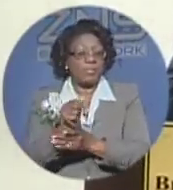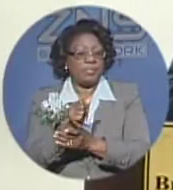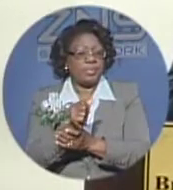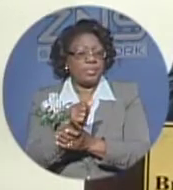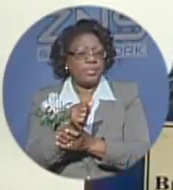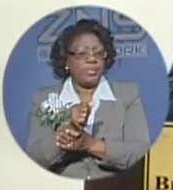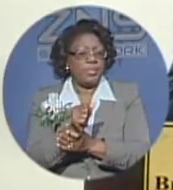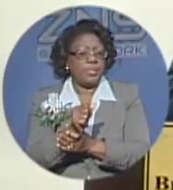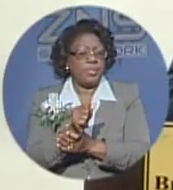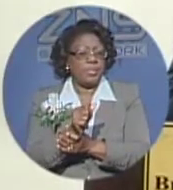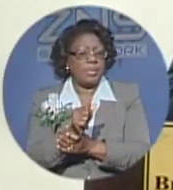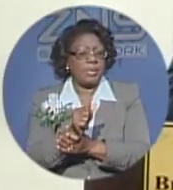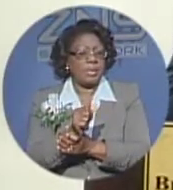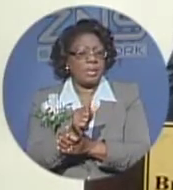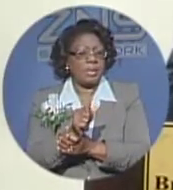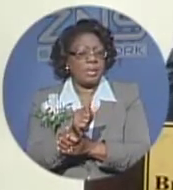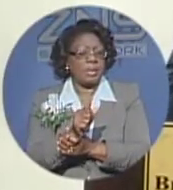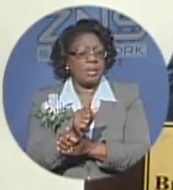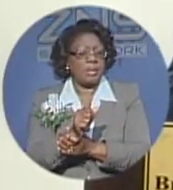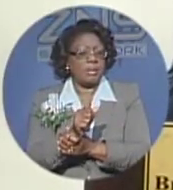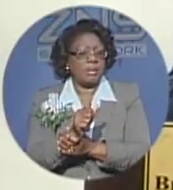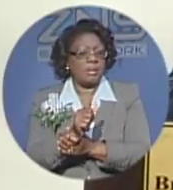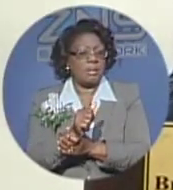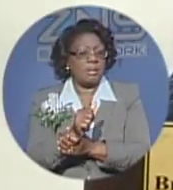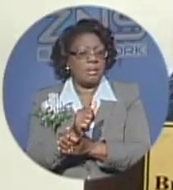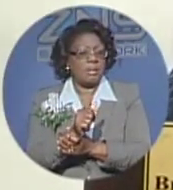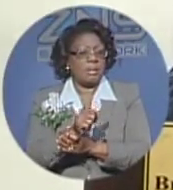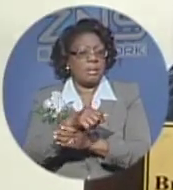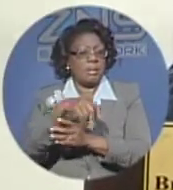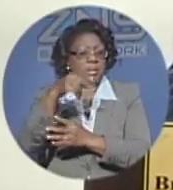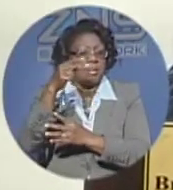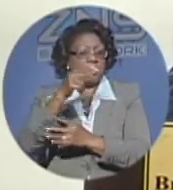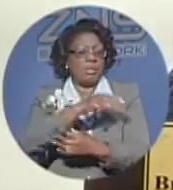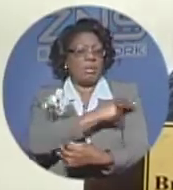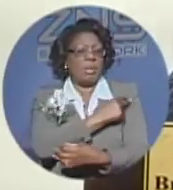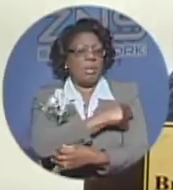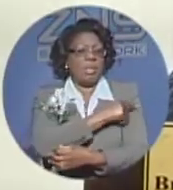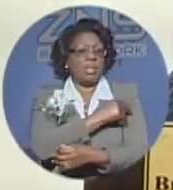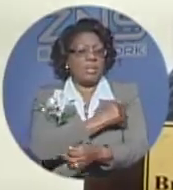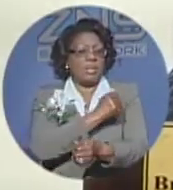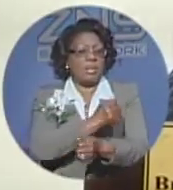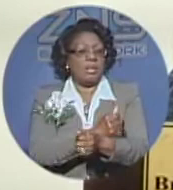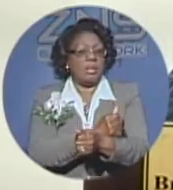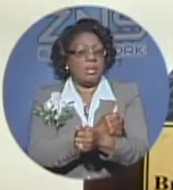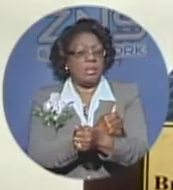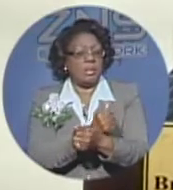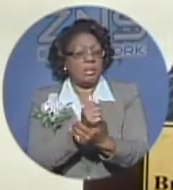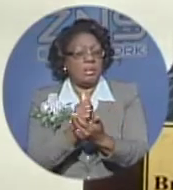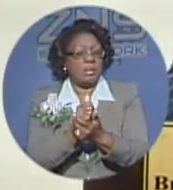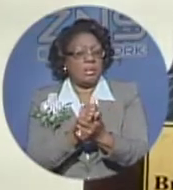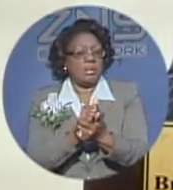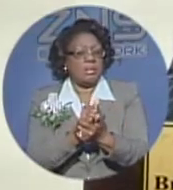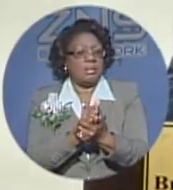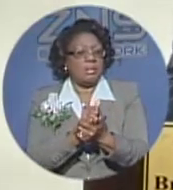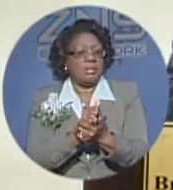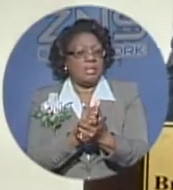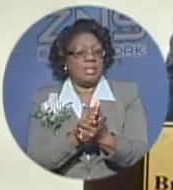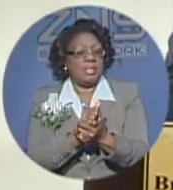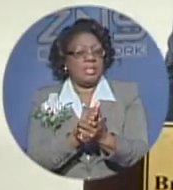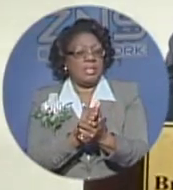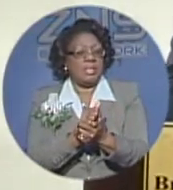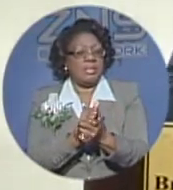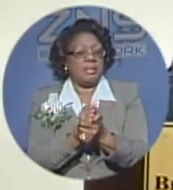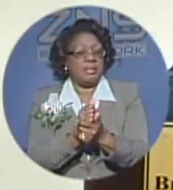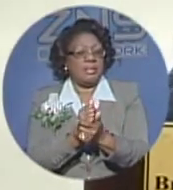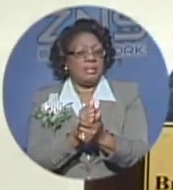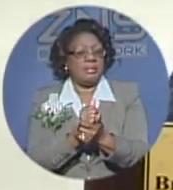the Public Hospital Authority may decide to extend employment to 10, 20, 30, 40, or